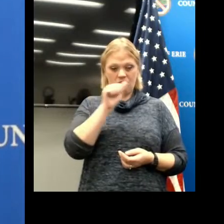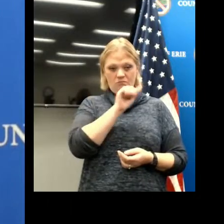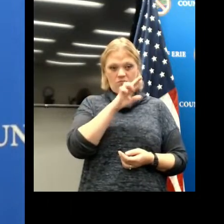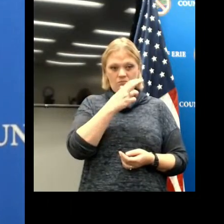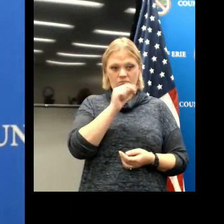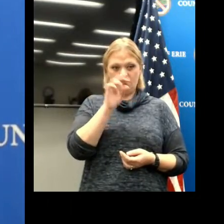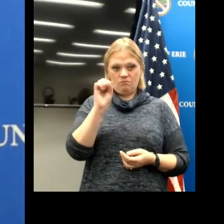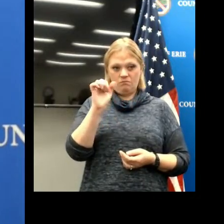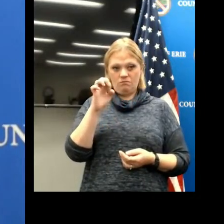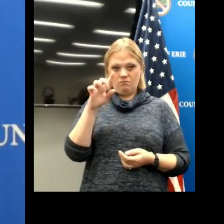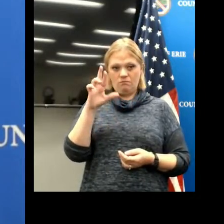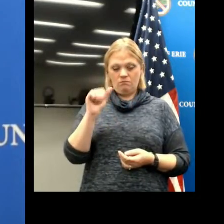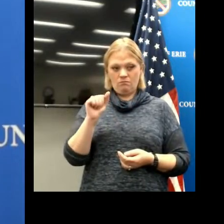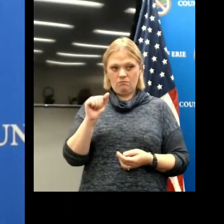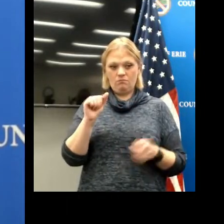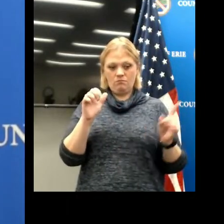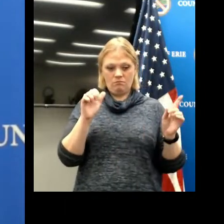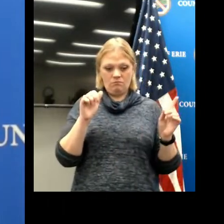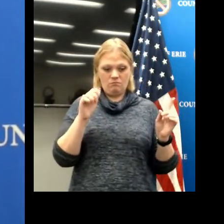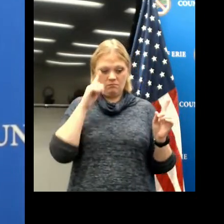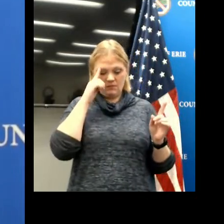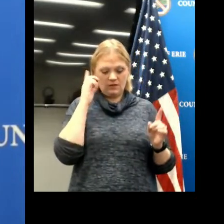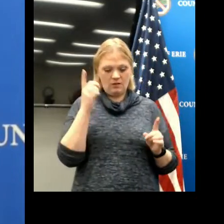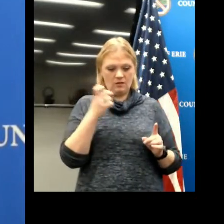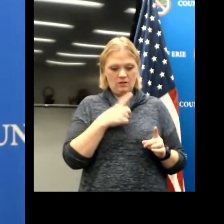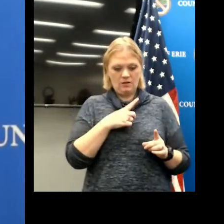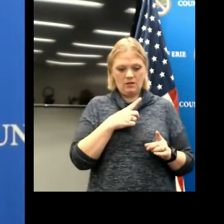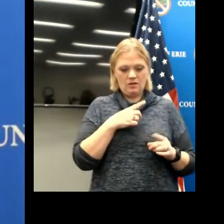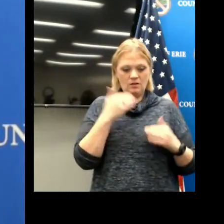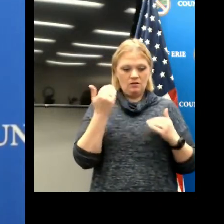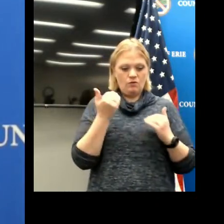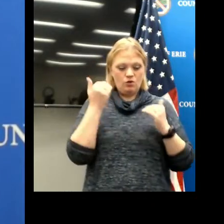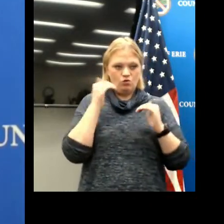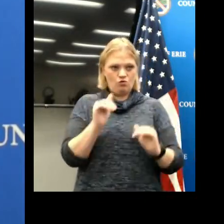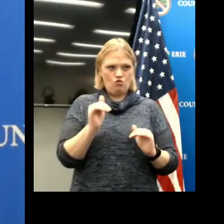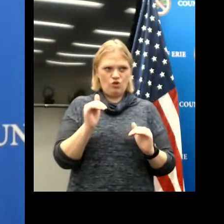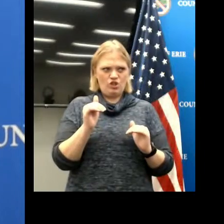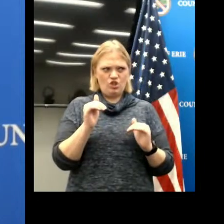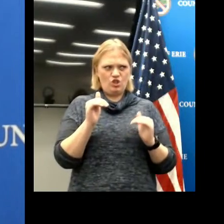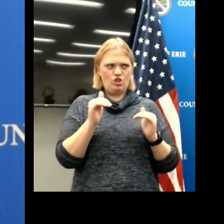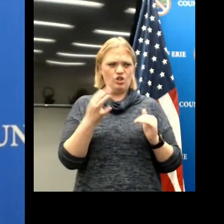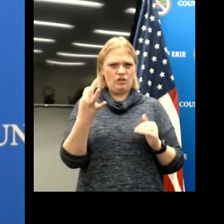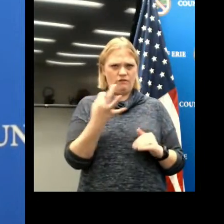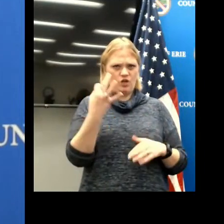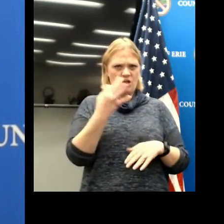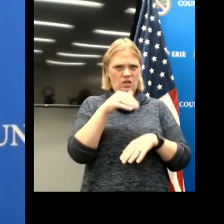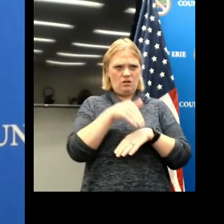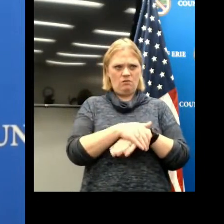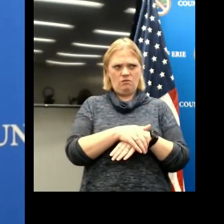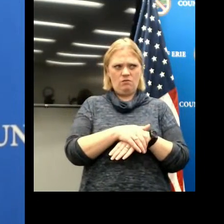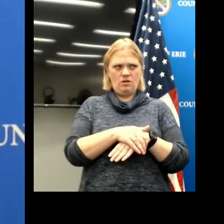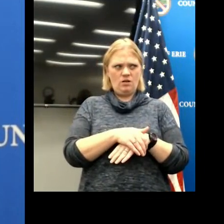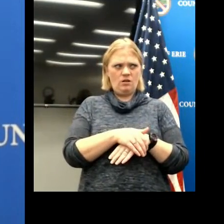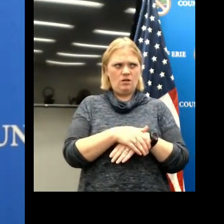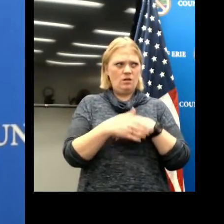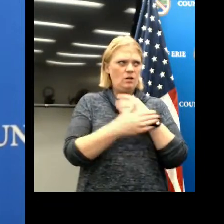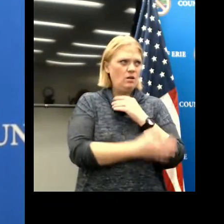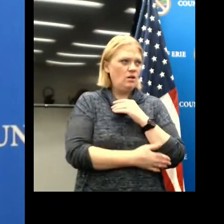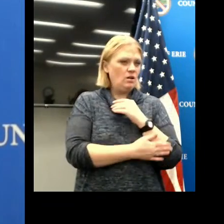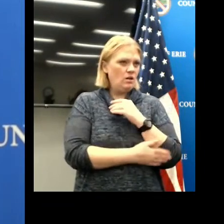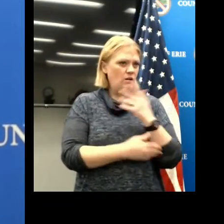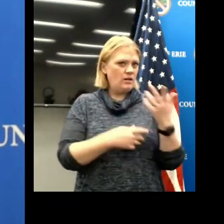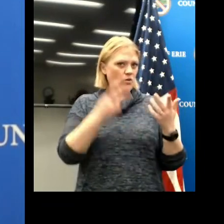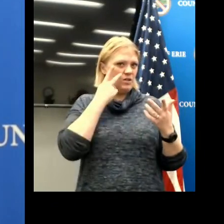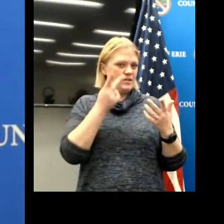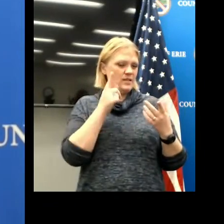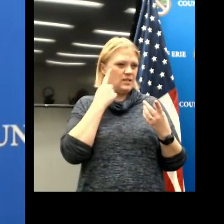Sandra. Yeah, hey Mark, can I ask a question? The restrictions that went in place Friday night, what's the county seeing in terms of